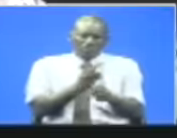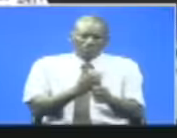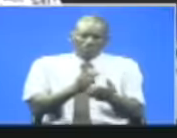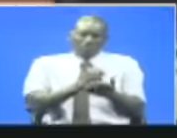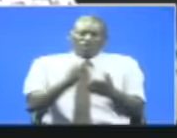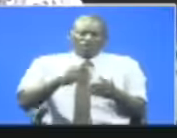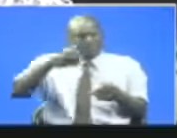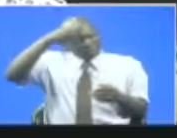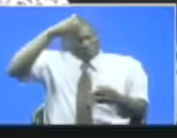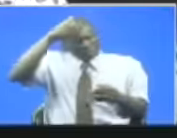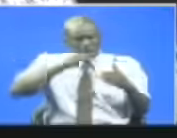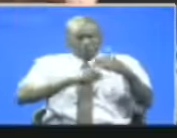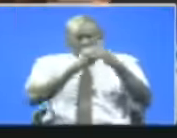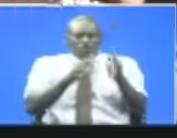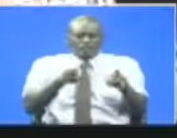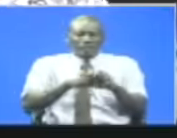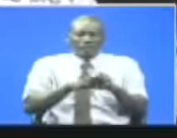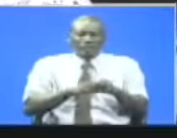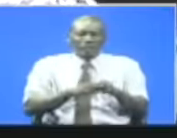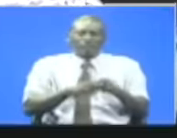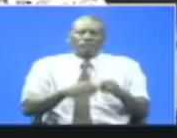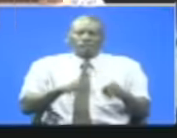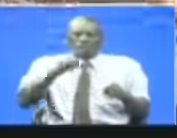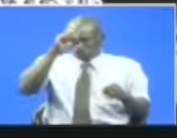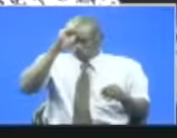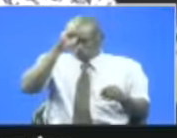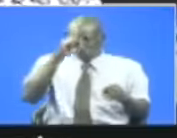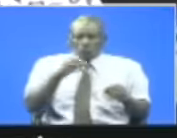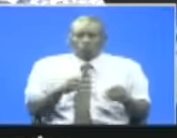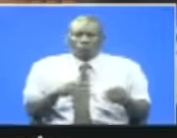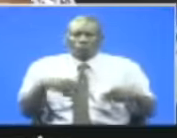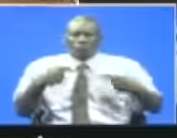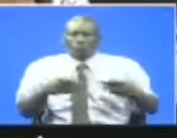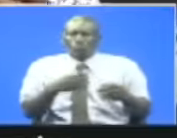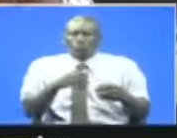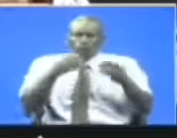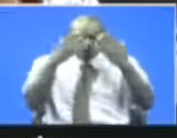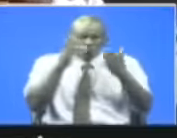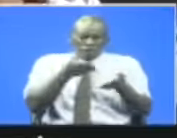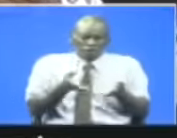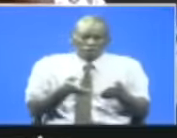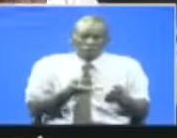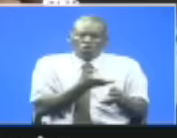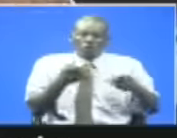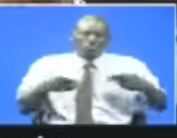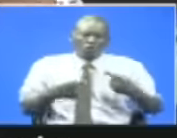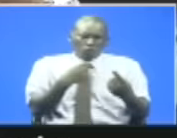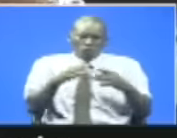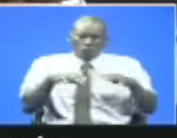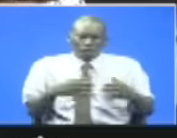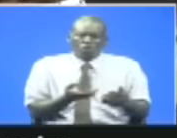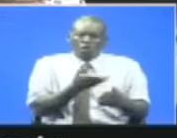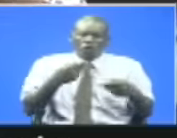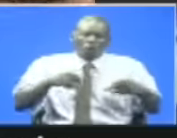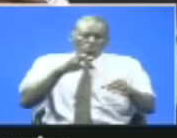Trump's supporters as a basket full of deplorables. Now, those people Yusuf is talking about are the people who vote